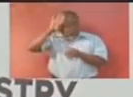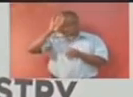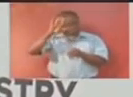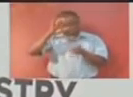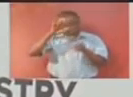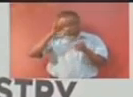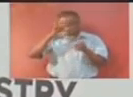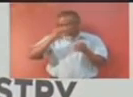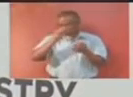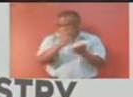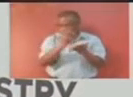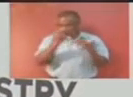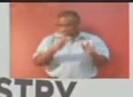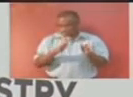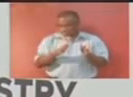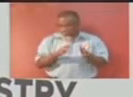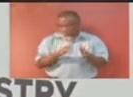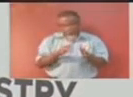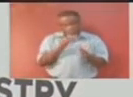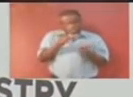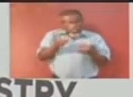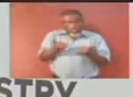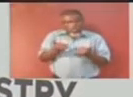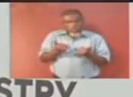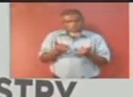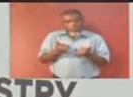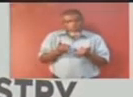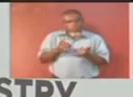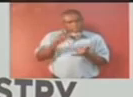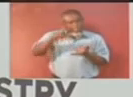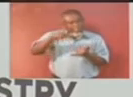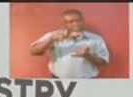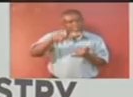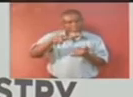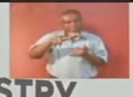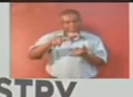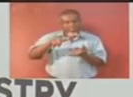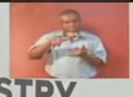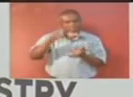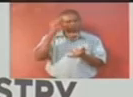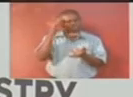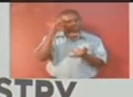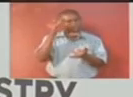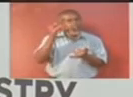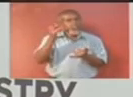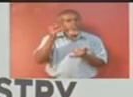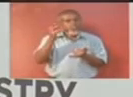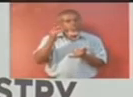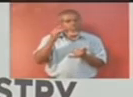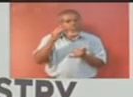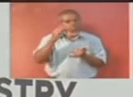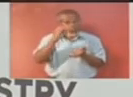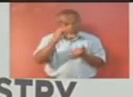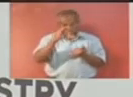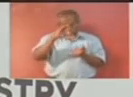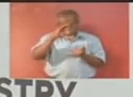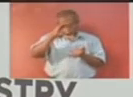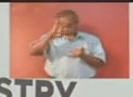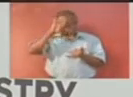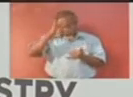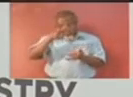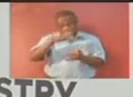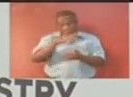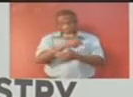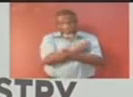at this point, and it's because the Cuban vaccine is now, it just recently entered